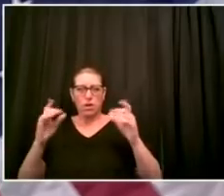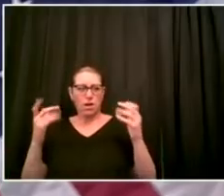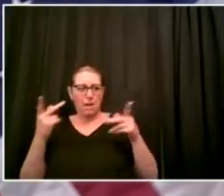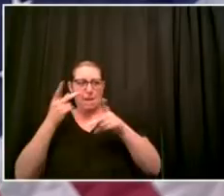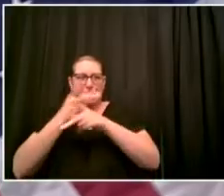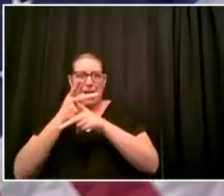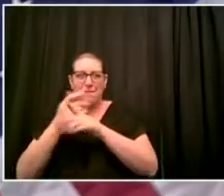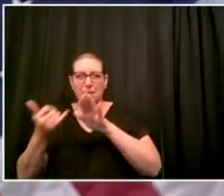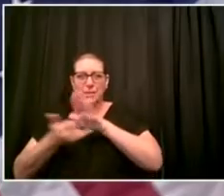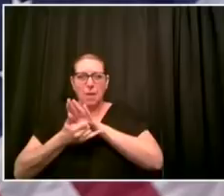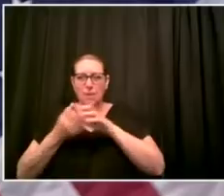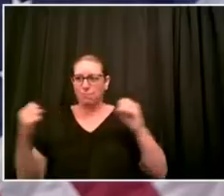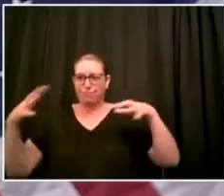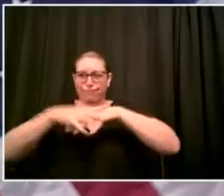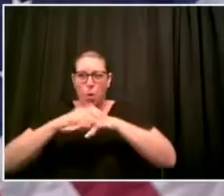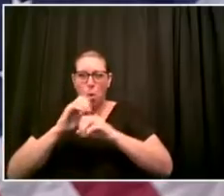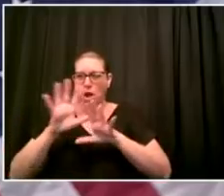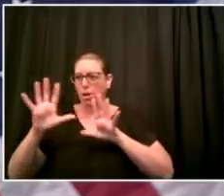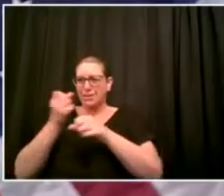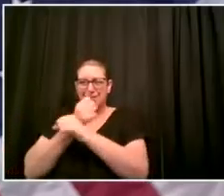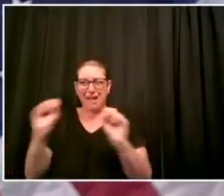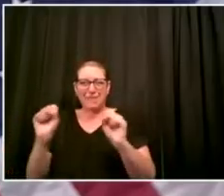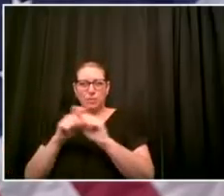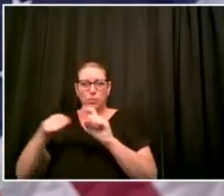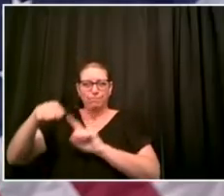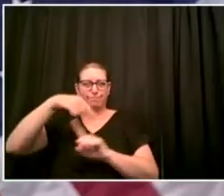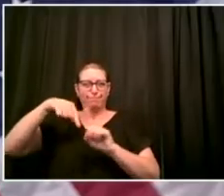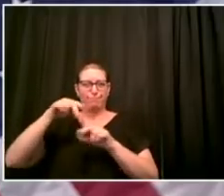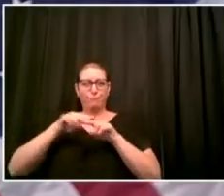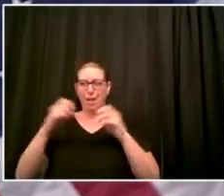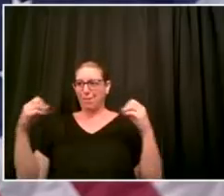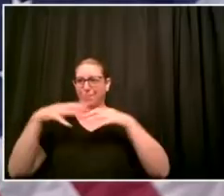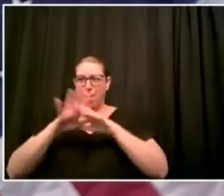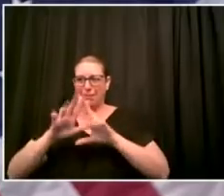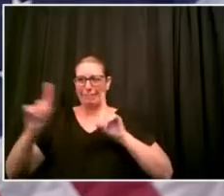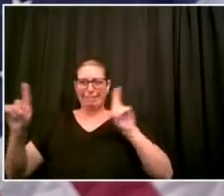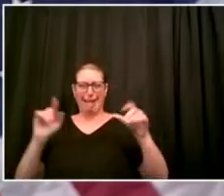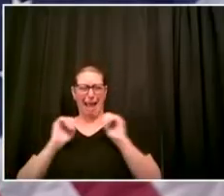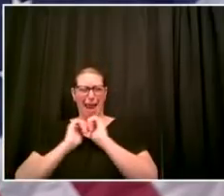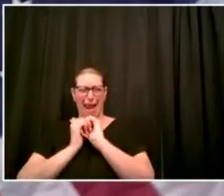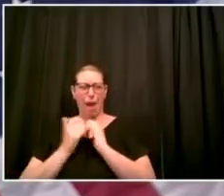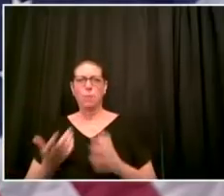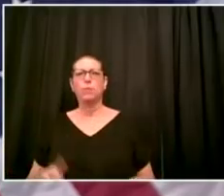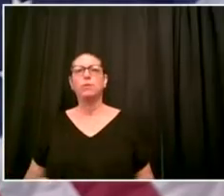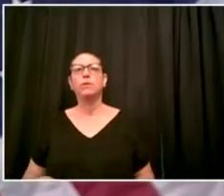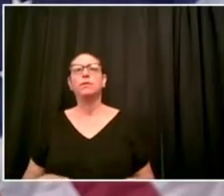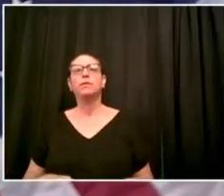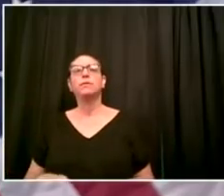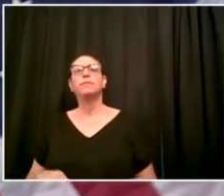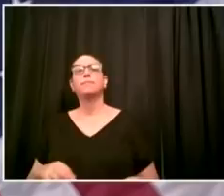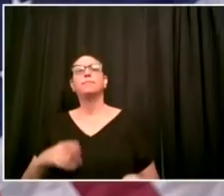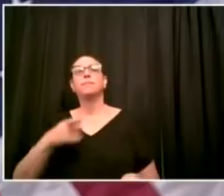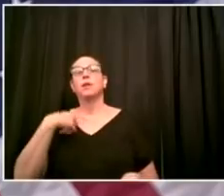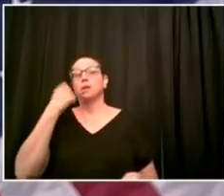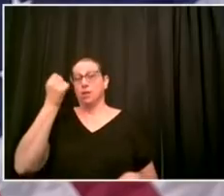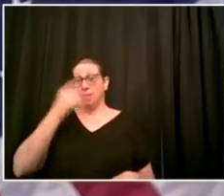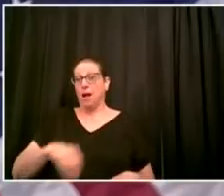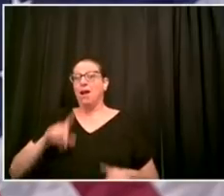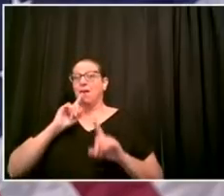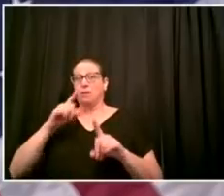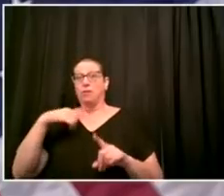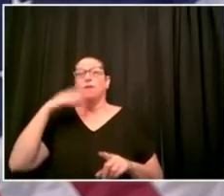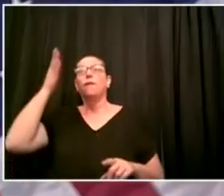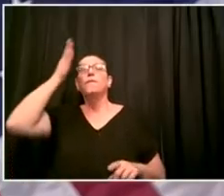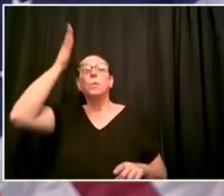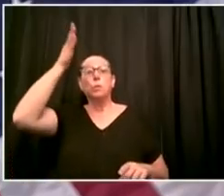mass transit. Let's be very clear. We're dealing with an immediate crisis right now. But when we come out of this crisis, we have to double down on mass